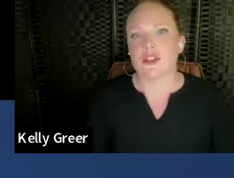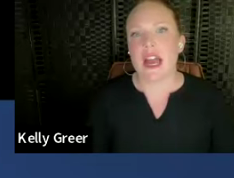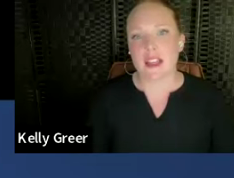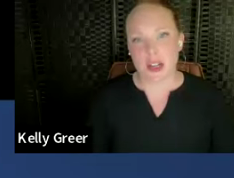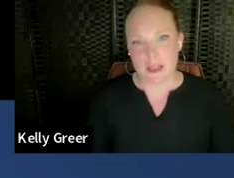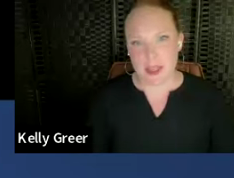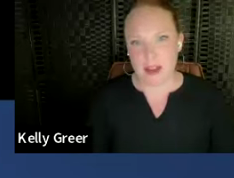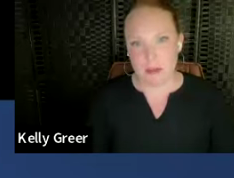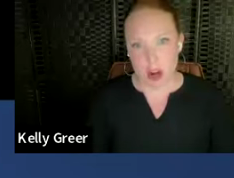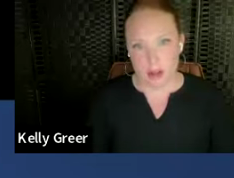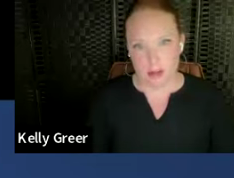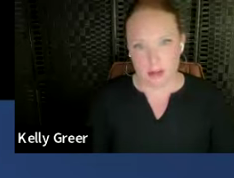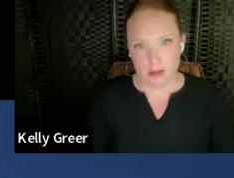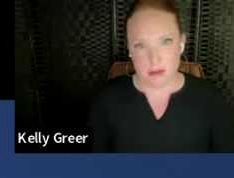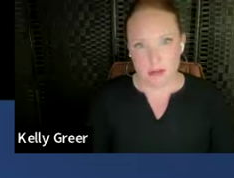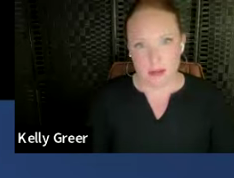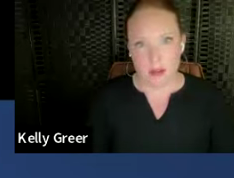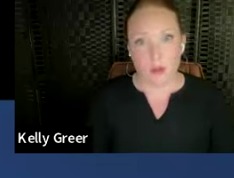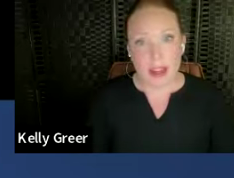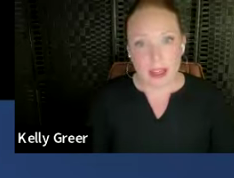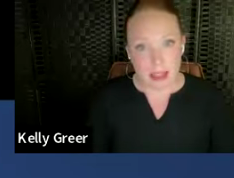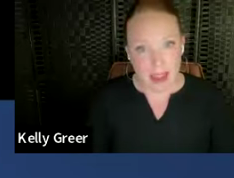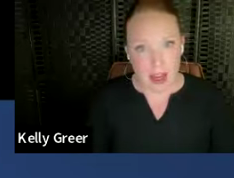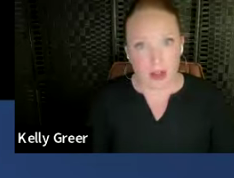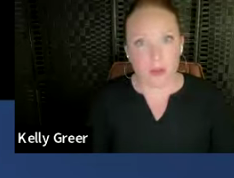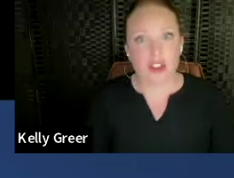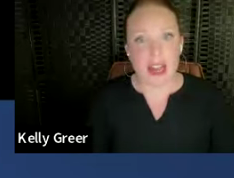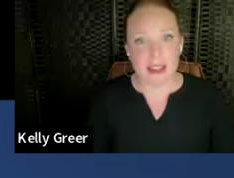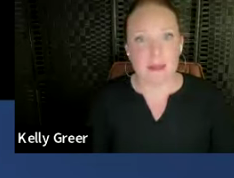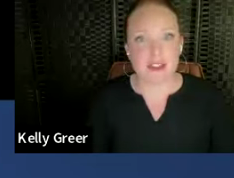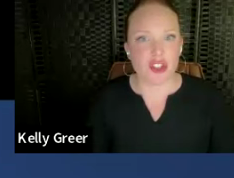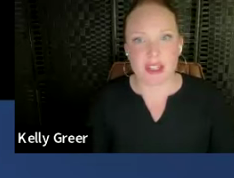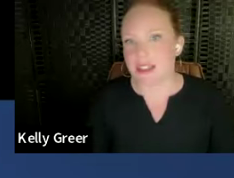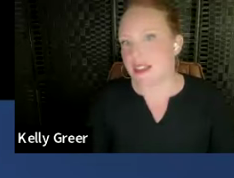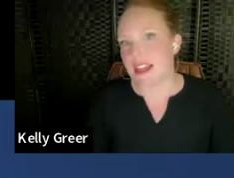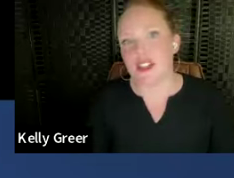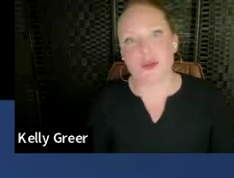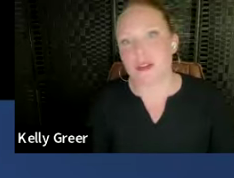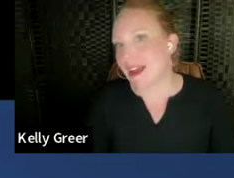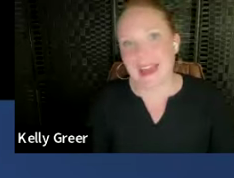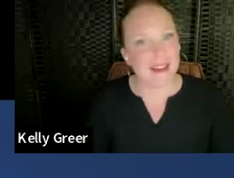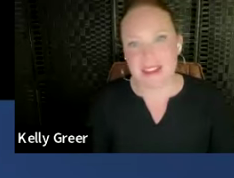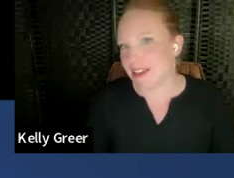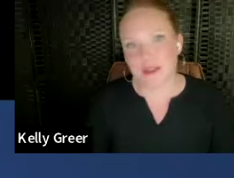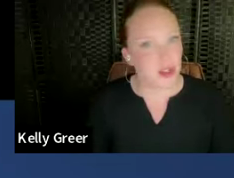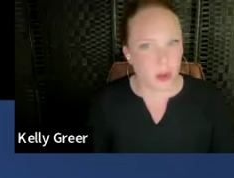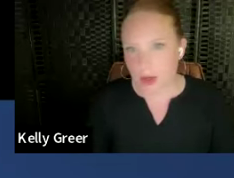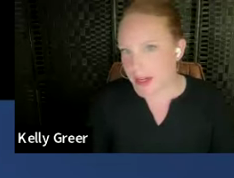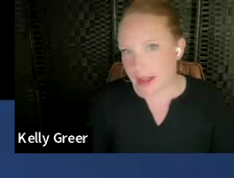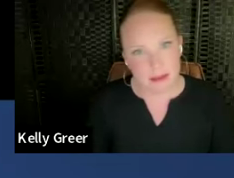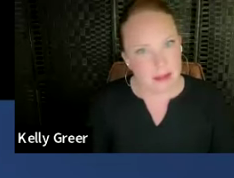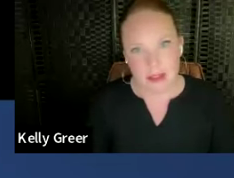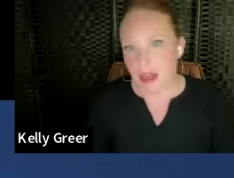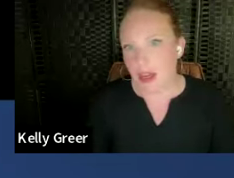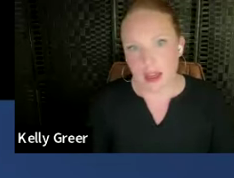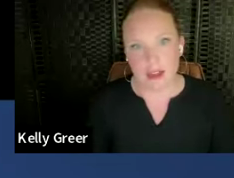yeah, Jacqueline, correct me if I'm wrong. Right now, what Jacqueline mentioned, they do not have the